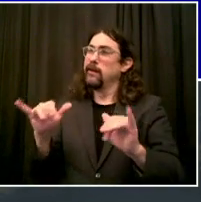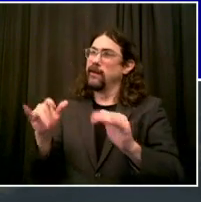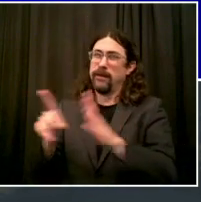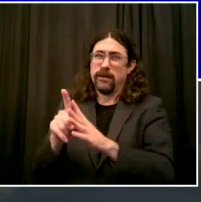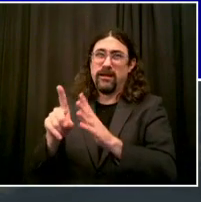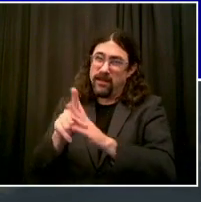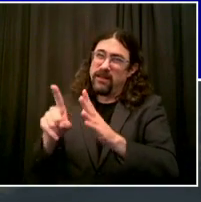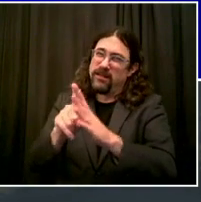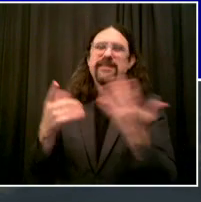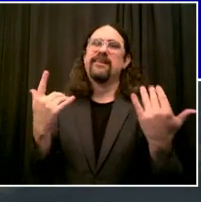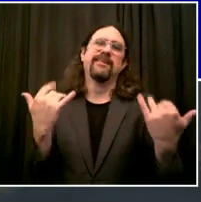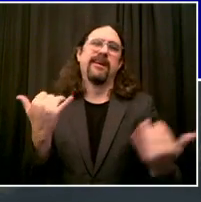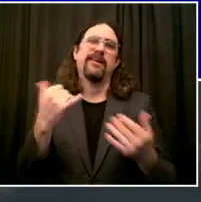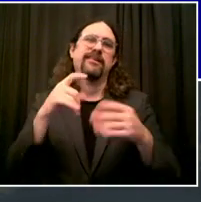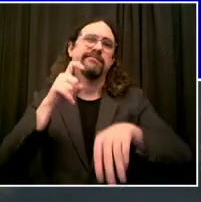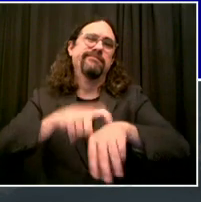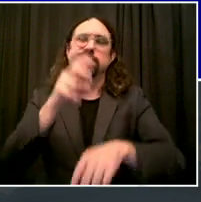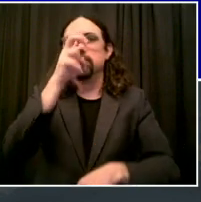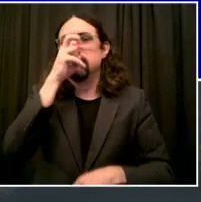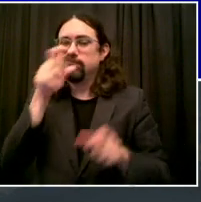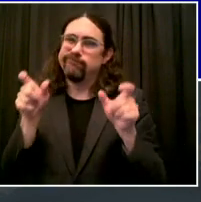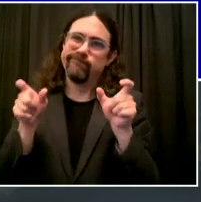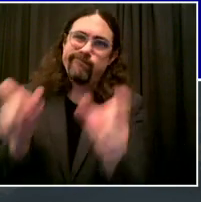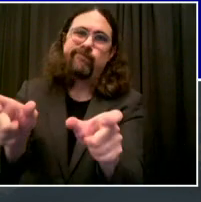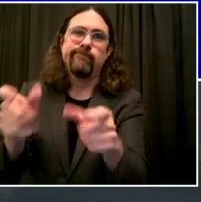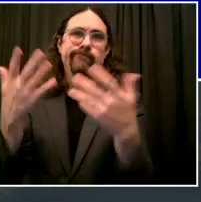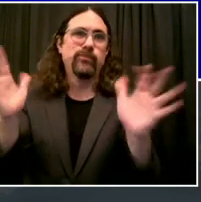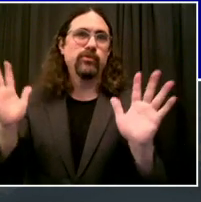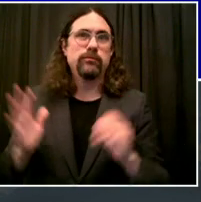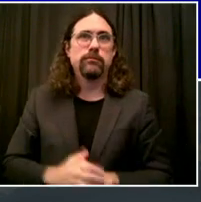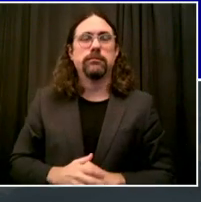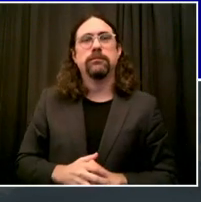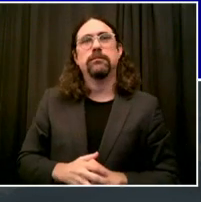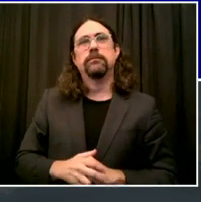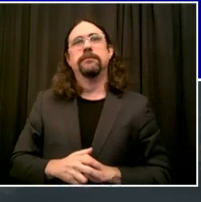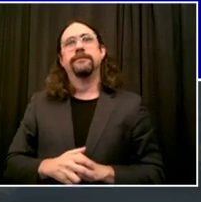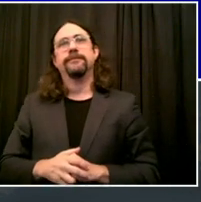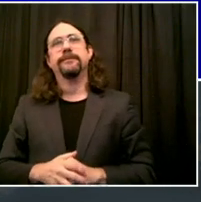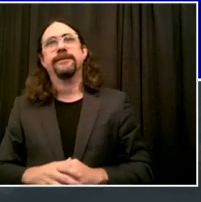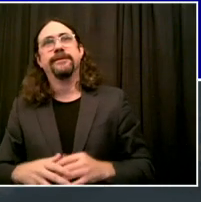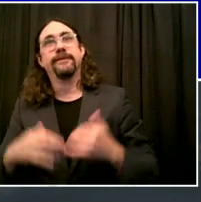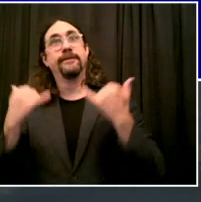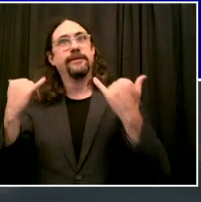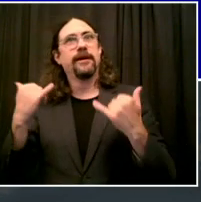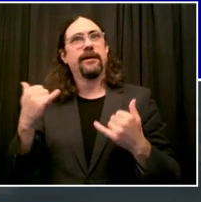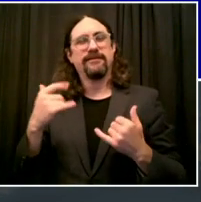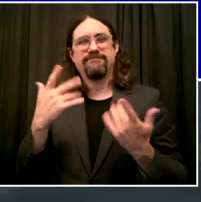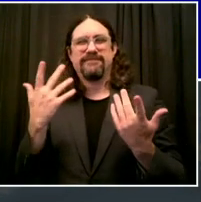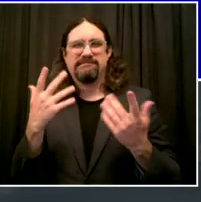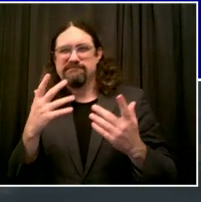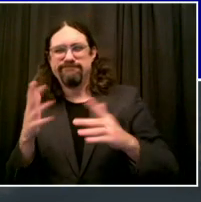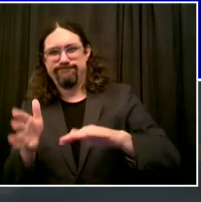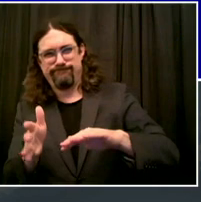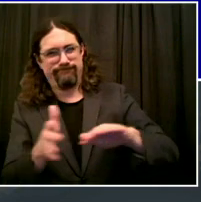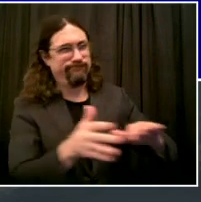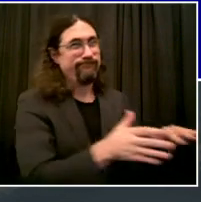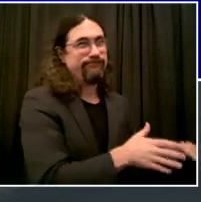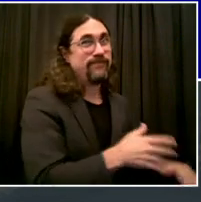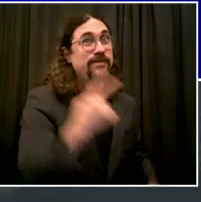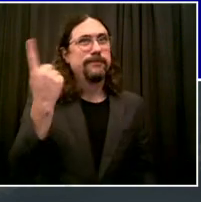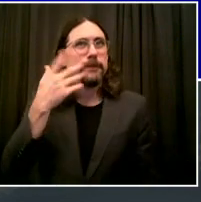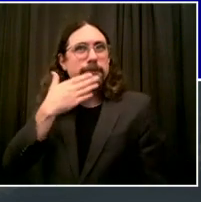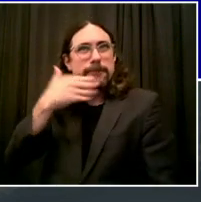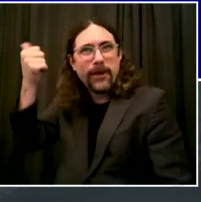illegal fireworks, but let's talk about something more positive. Let's talk about something that brings us actually a lot of joy, and that is